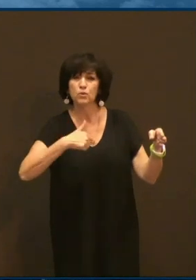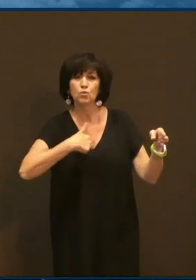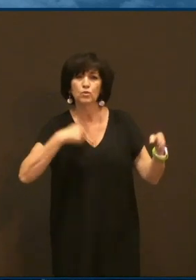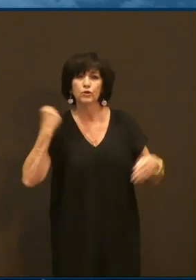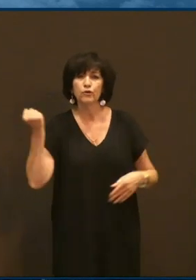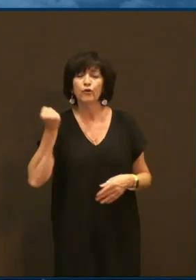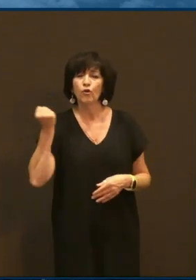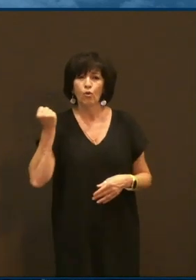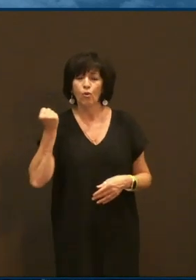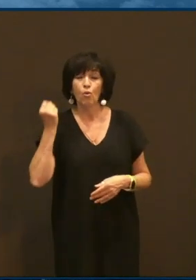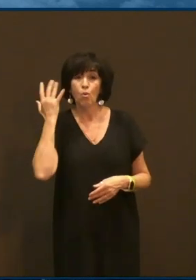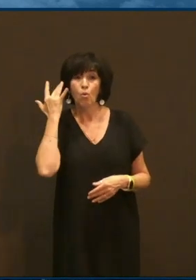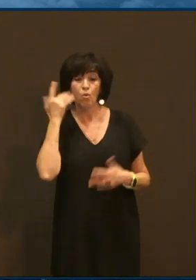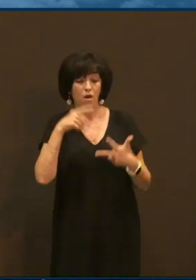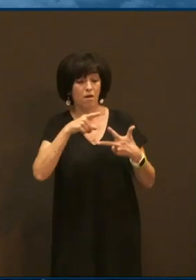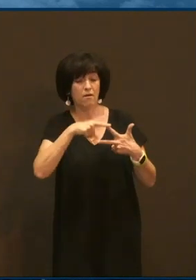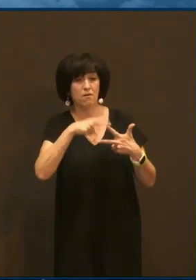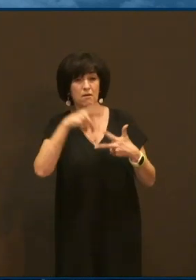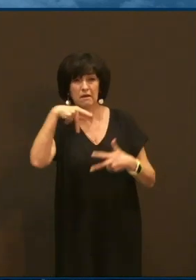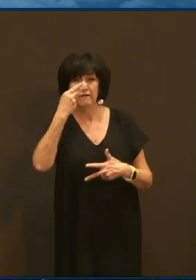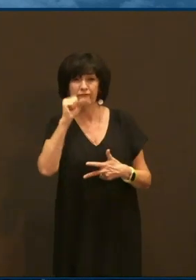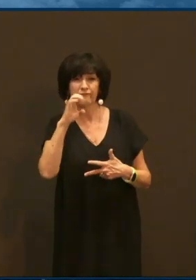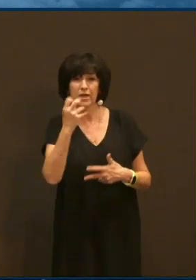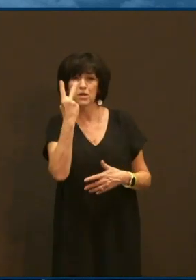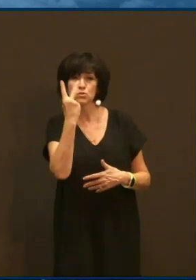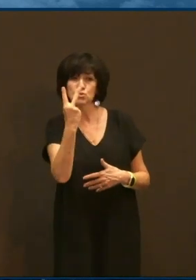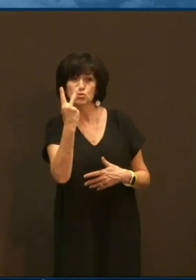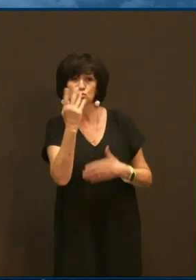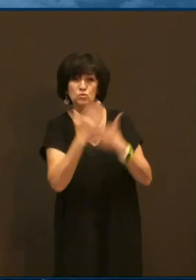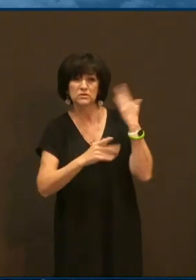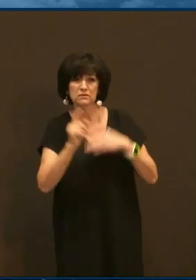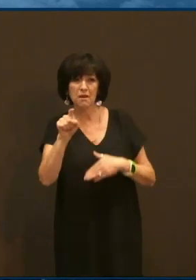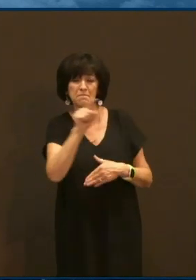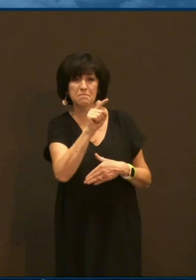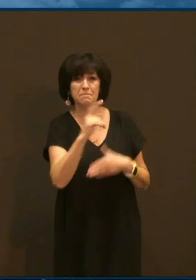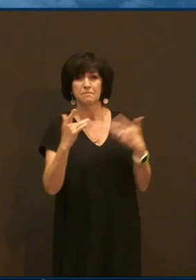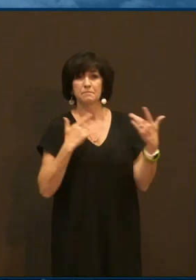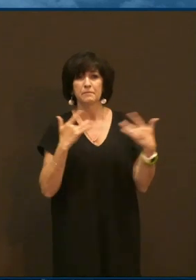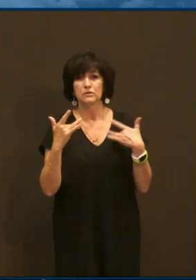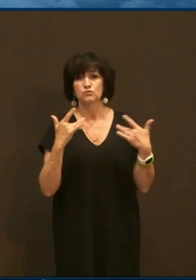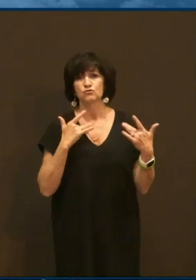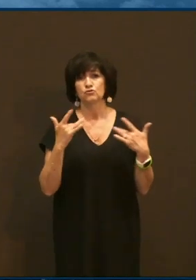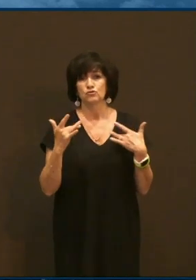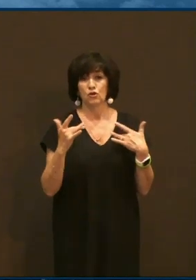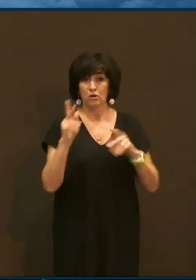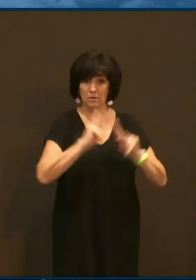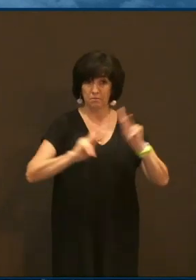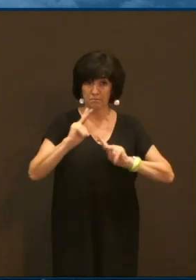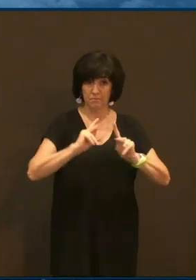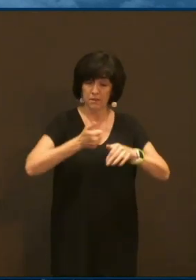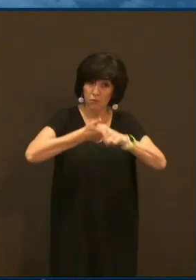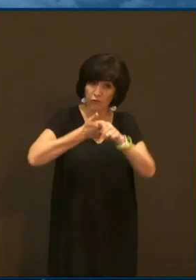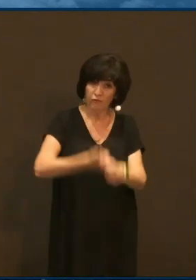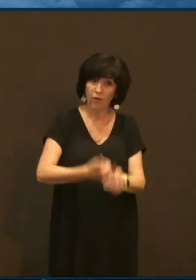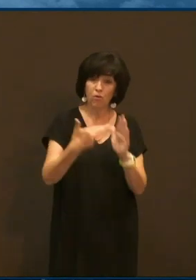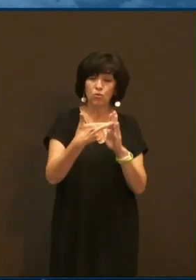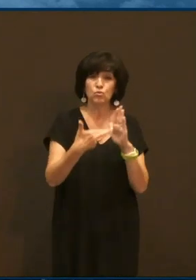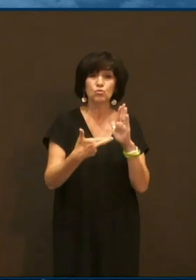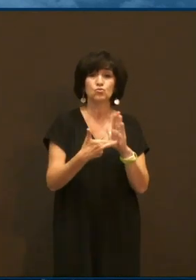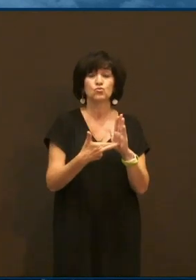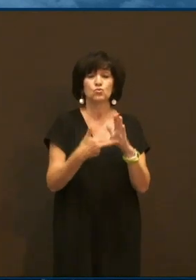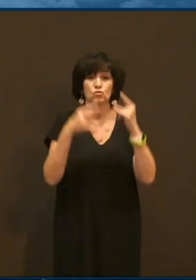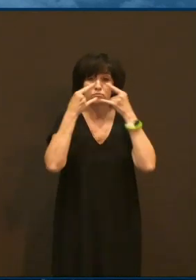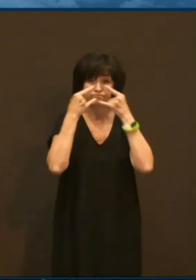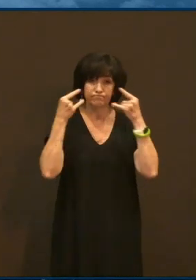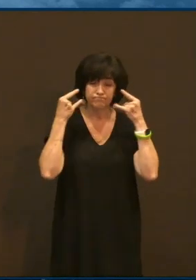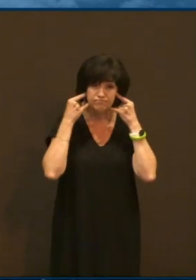phase 2 that give us some concern about folks not wearing face masks as